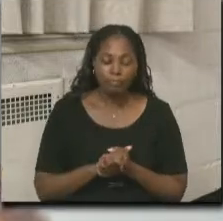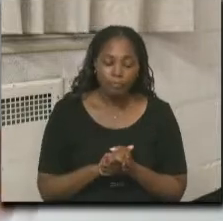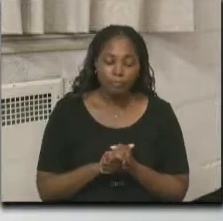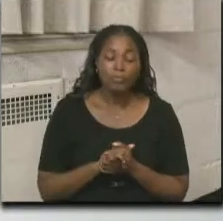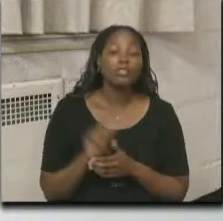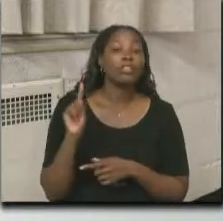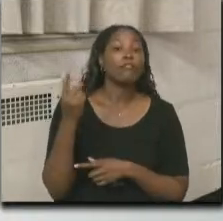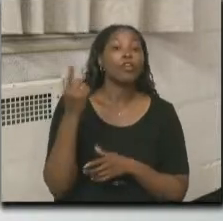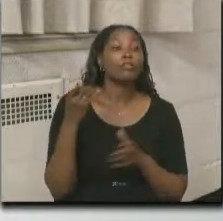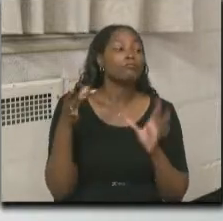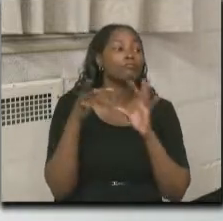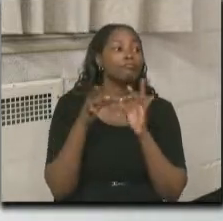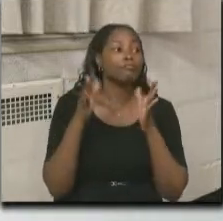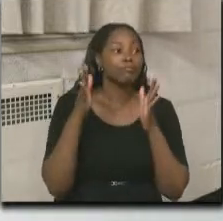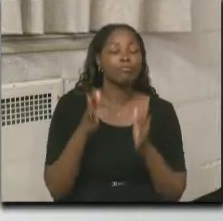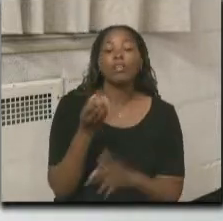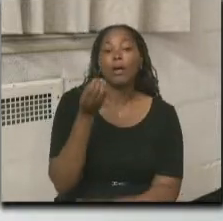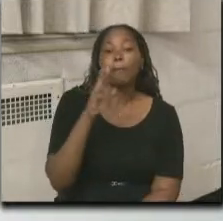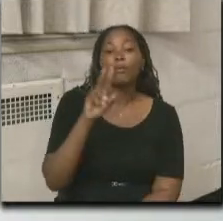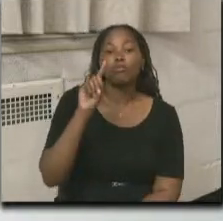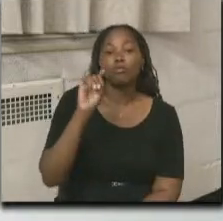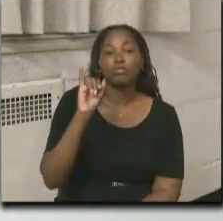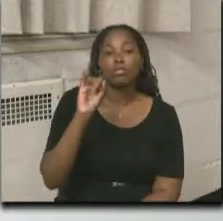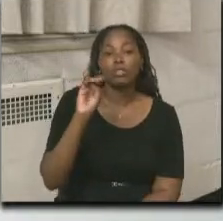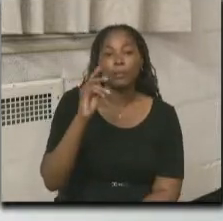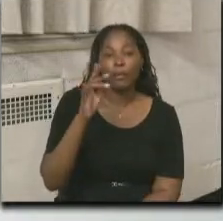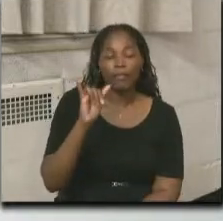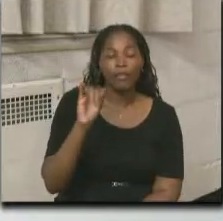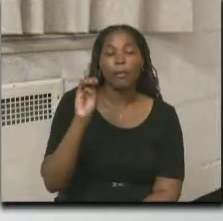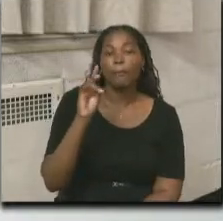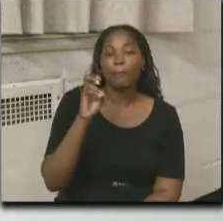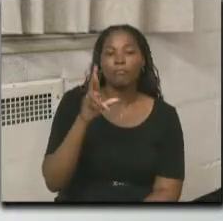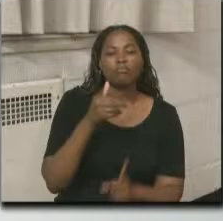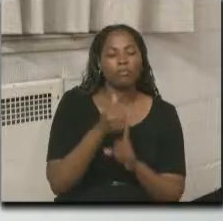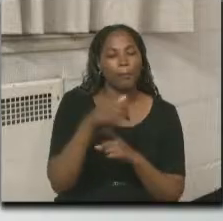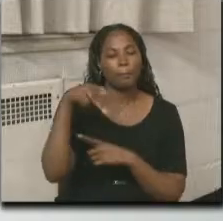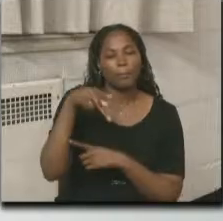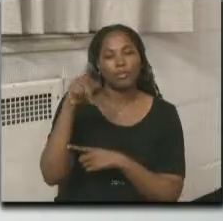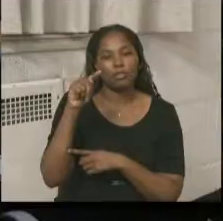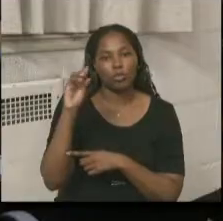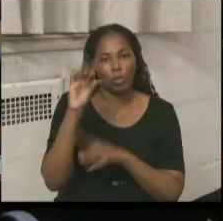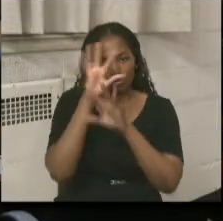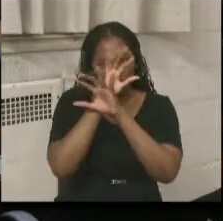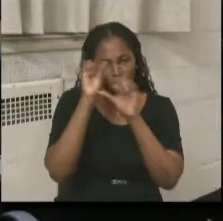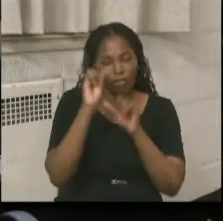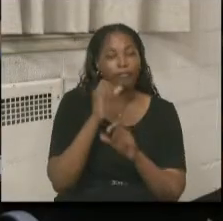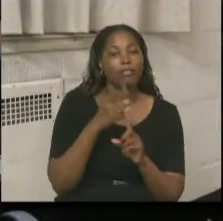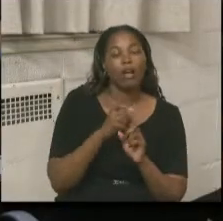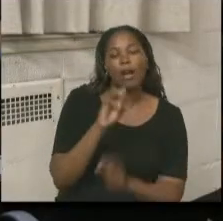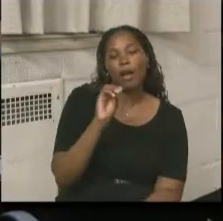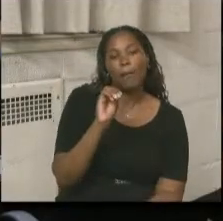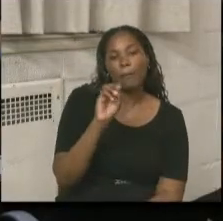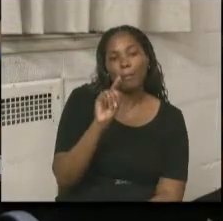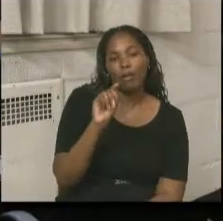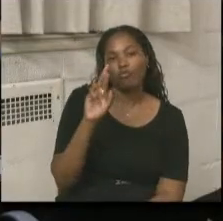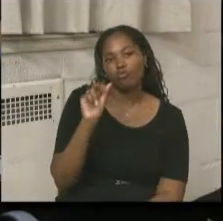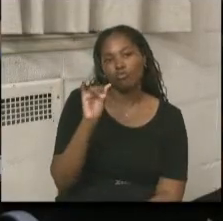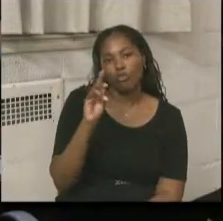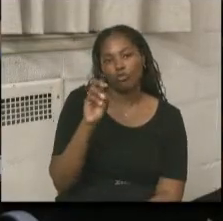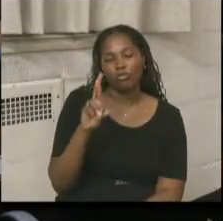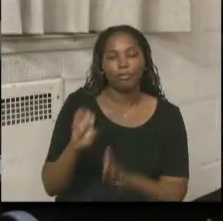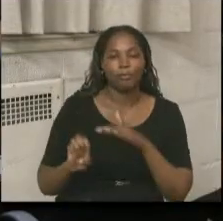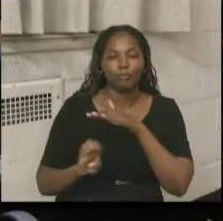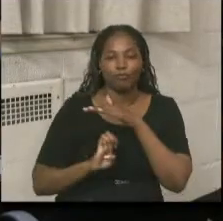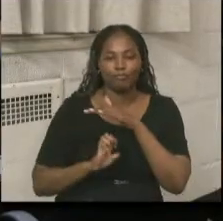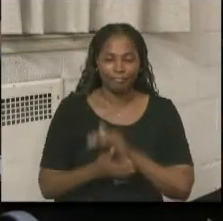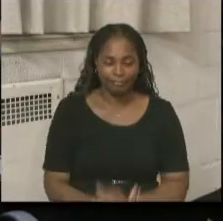First speaker is Mr. Timothy Meyer, PTO President, Mount Rainier Elementary.